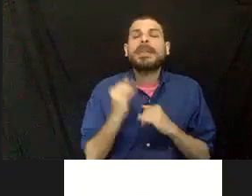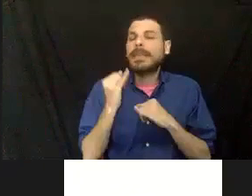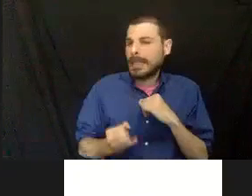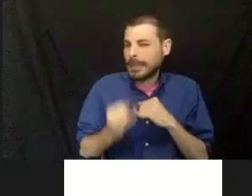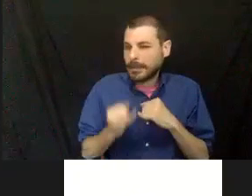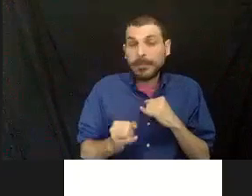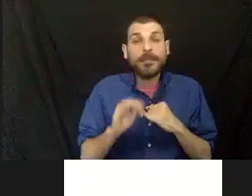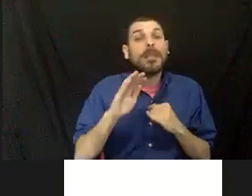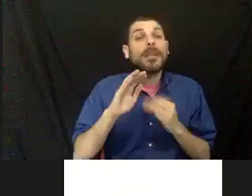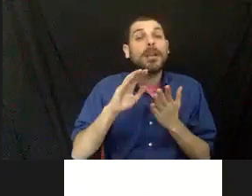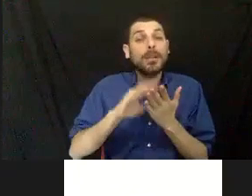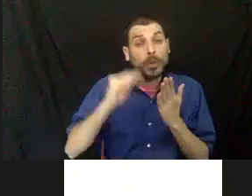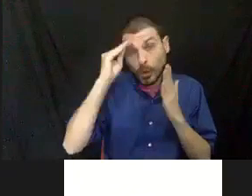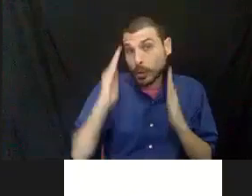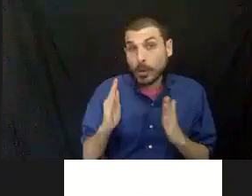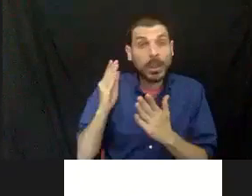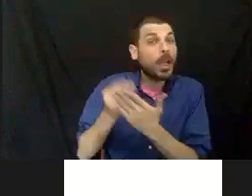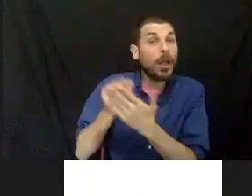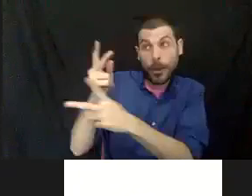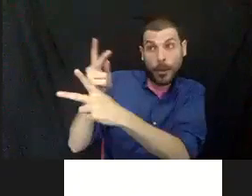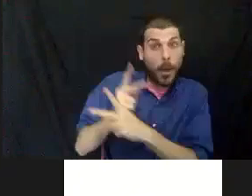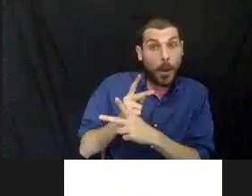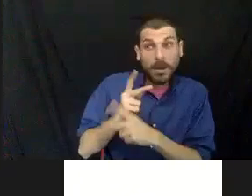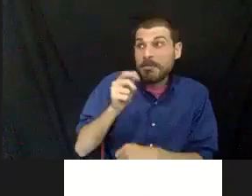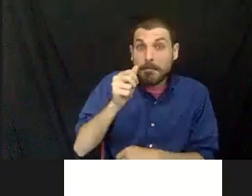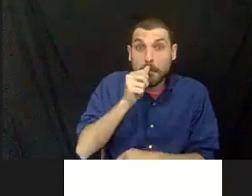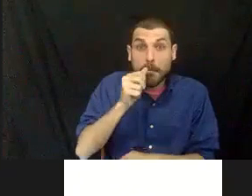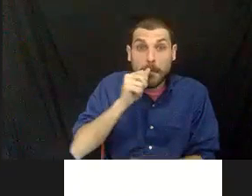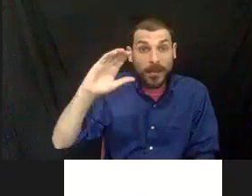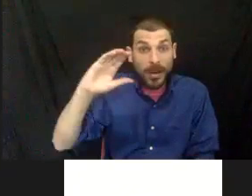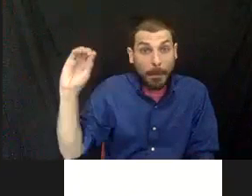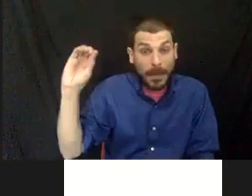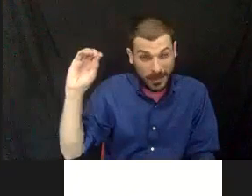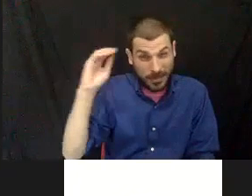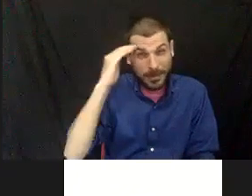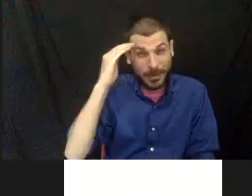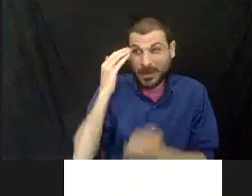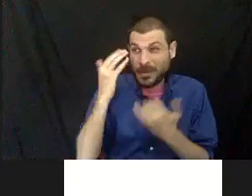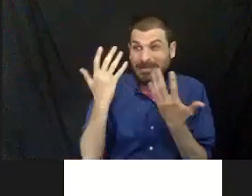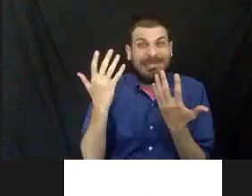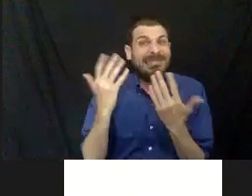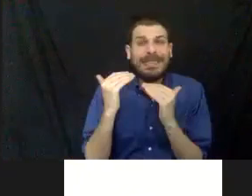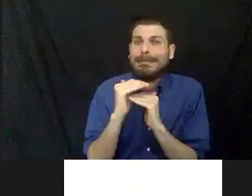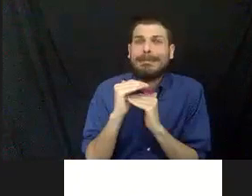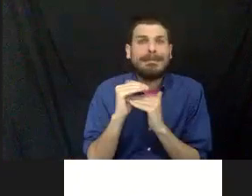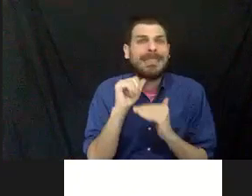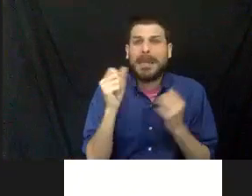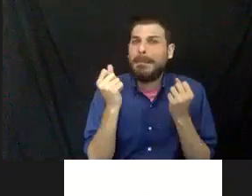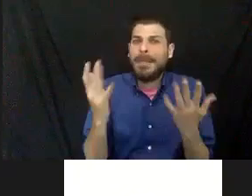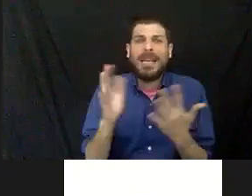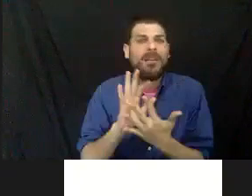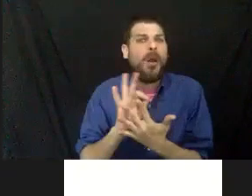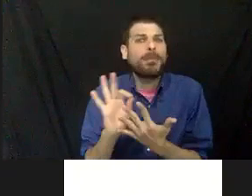student loans, we talked about how there's not necessarily a lot of options for private student loans, like all